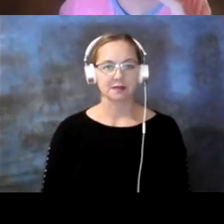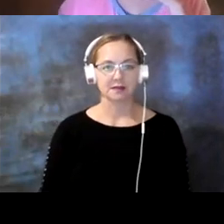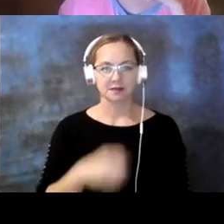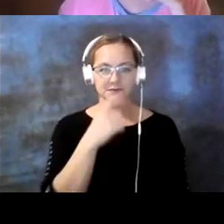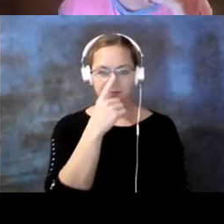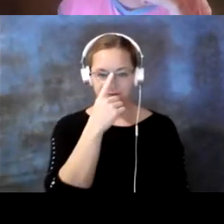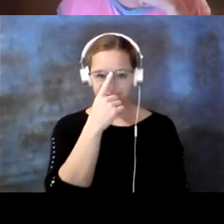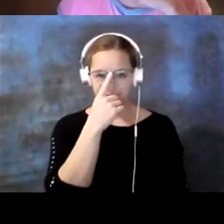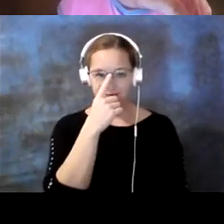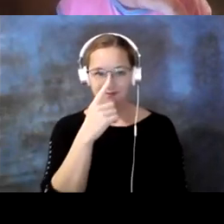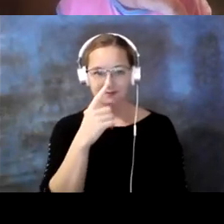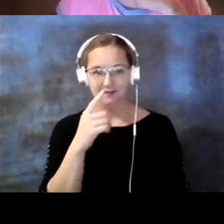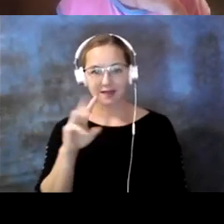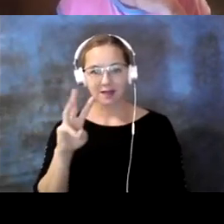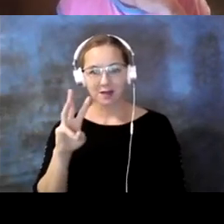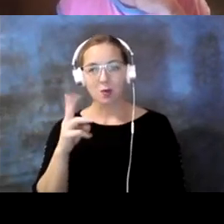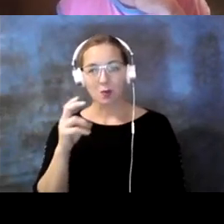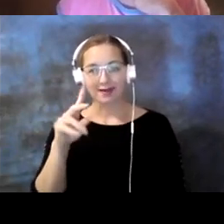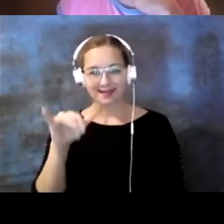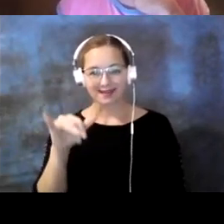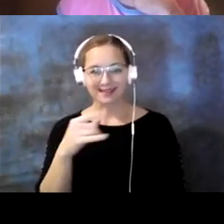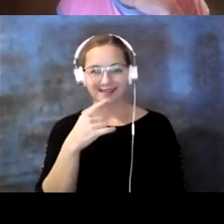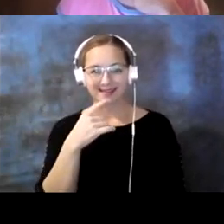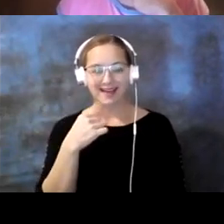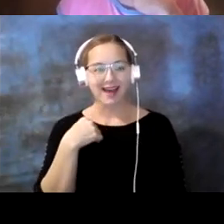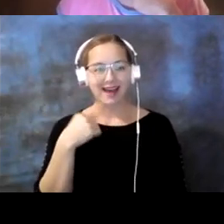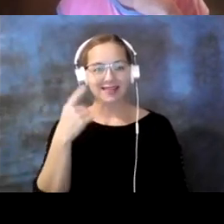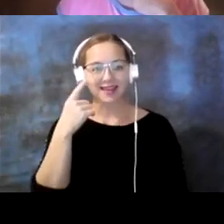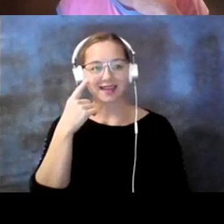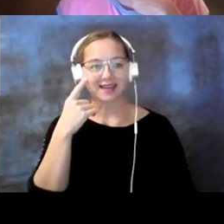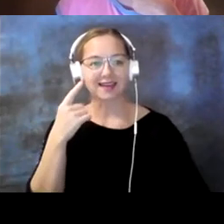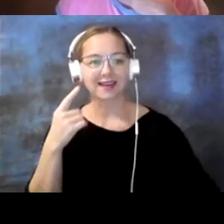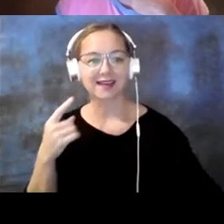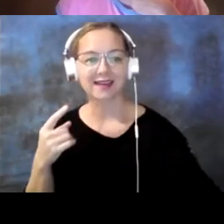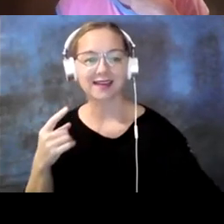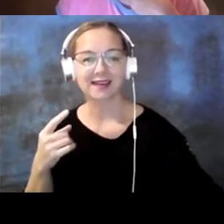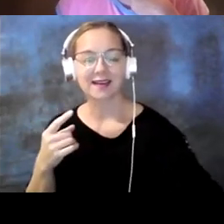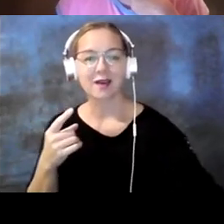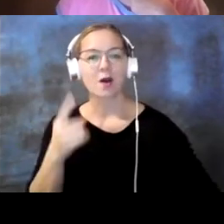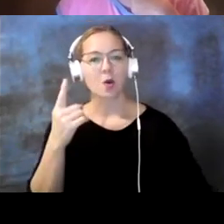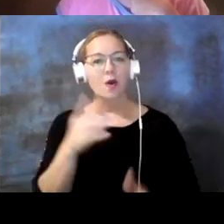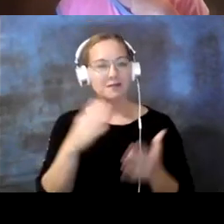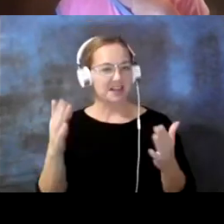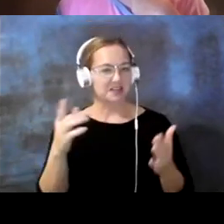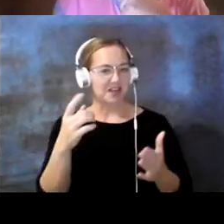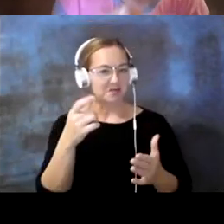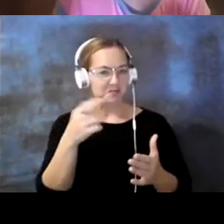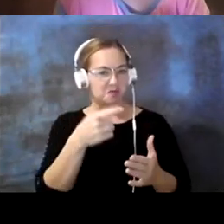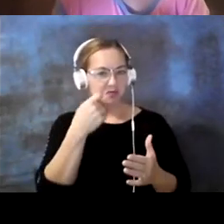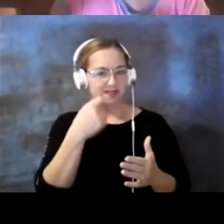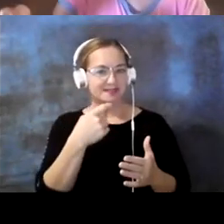I think one thing that stood out for me, Caz, that you just said is that